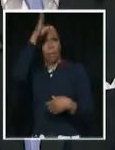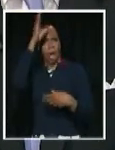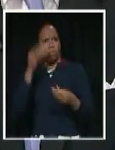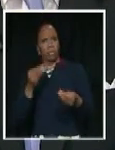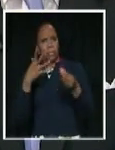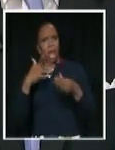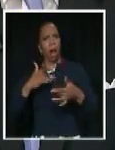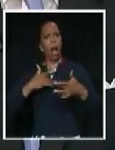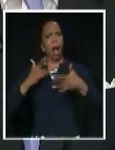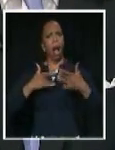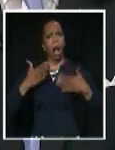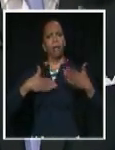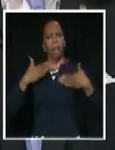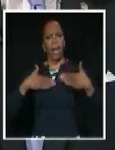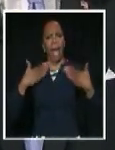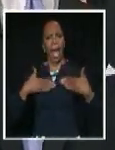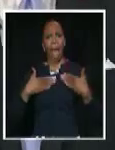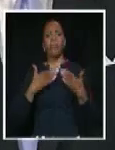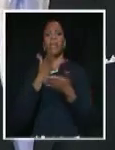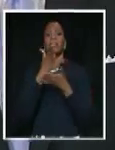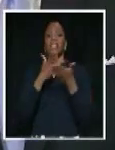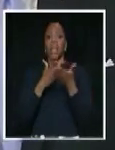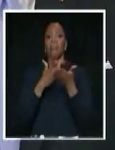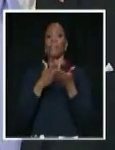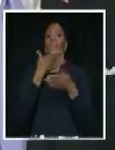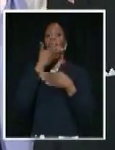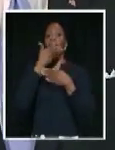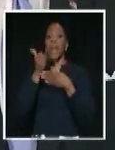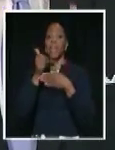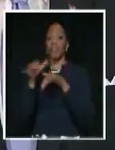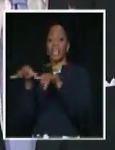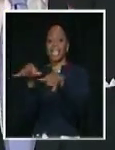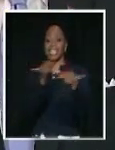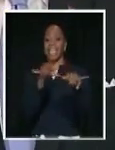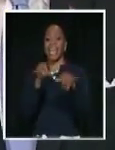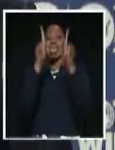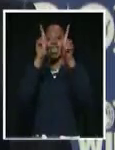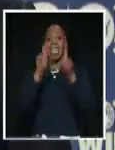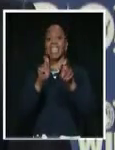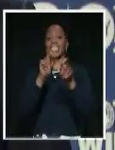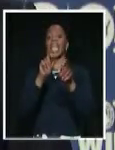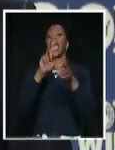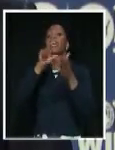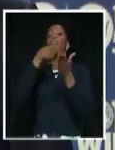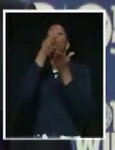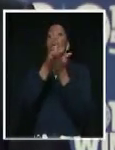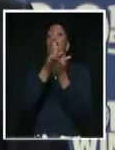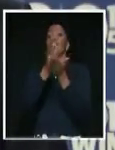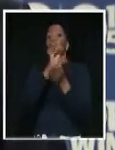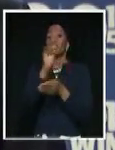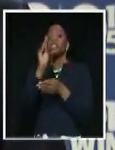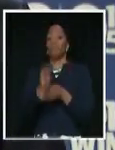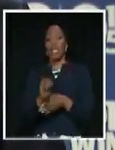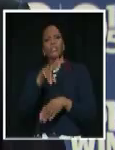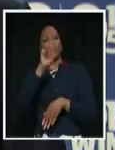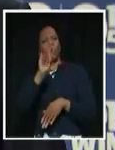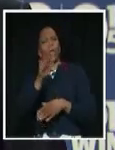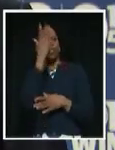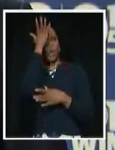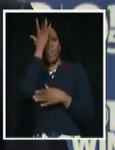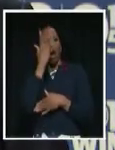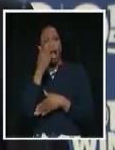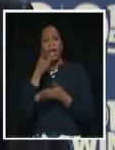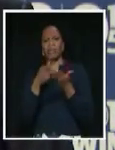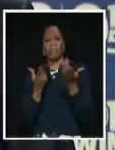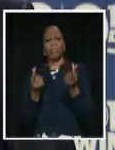of the schools outperform public schools on standardized testing and graduation rates. So then the question would be, why would you want to rein them